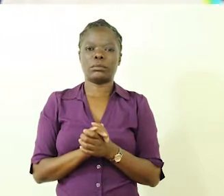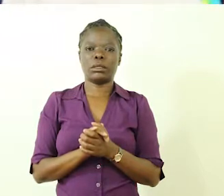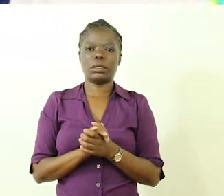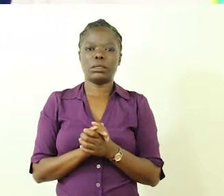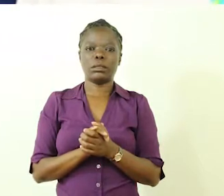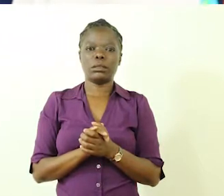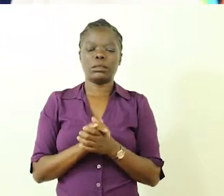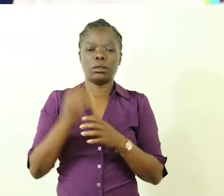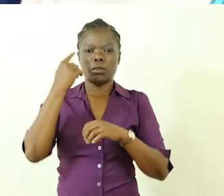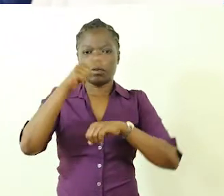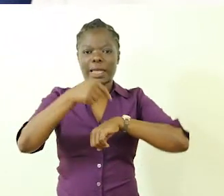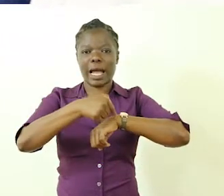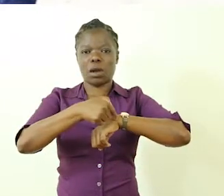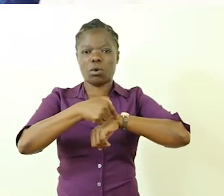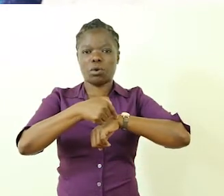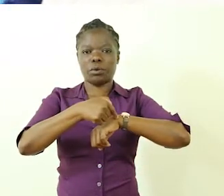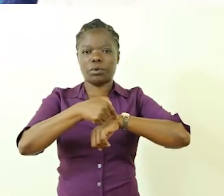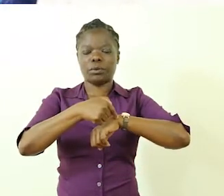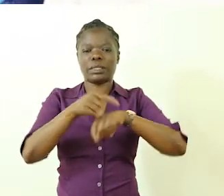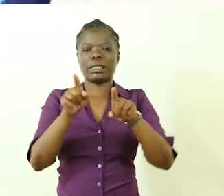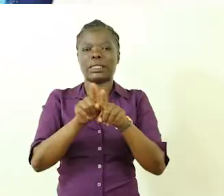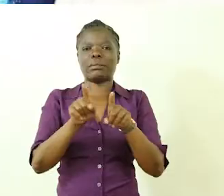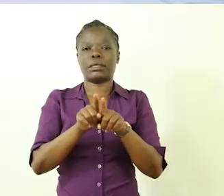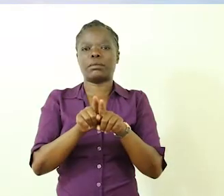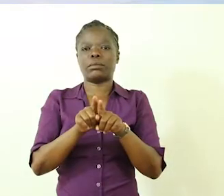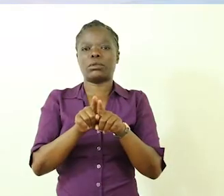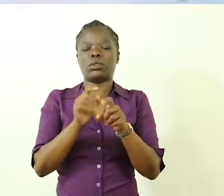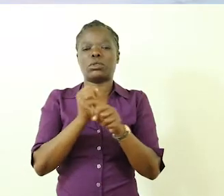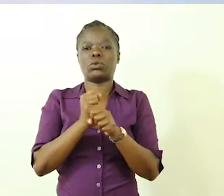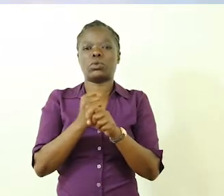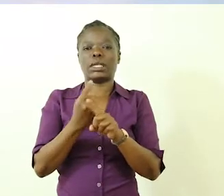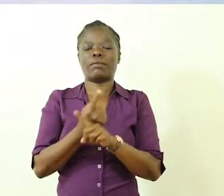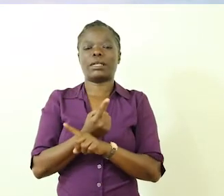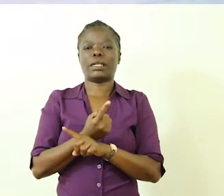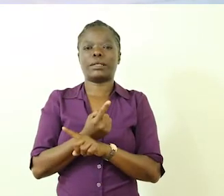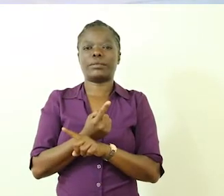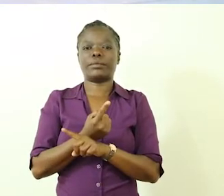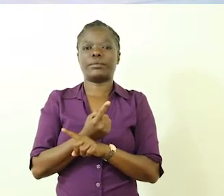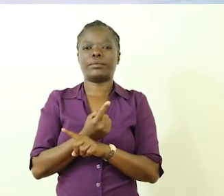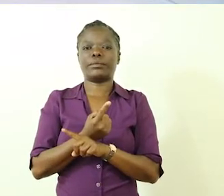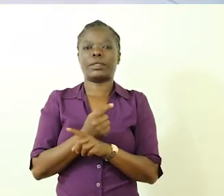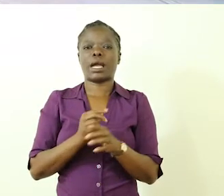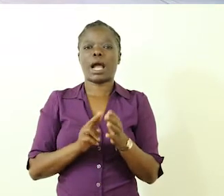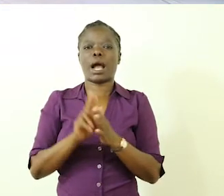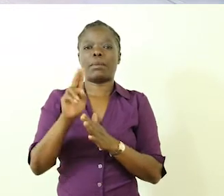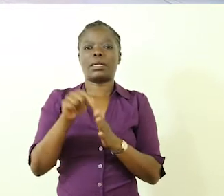And then for the ankle, you can do this. Then up, down.